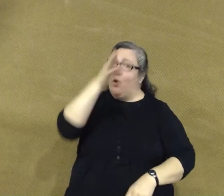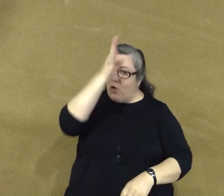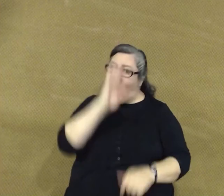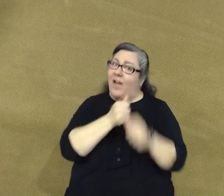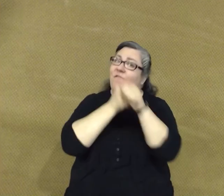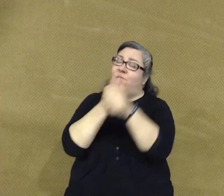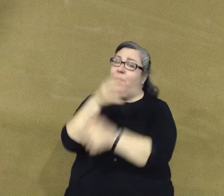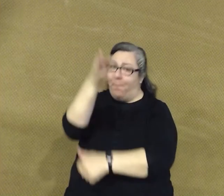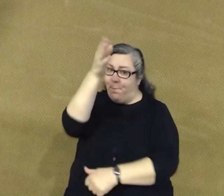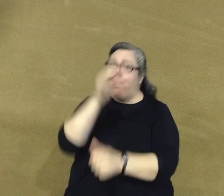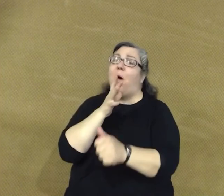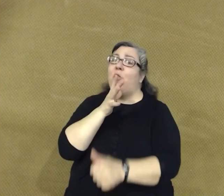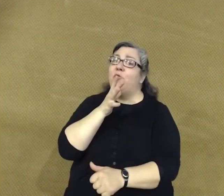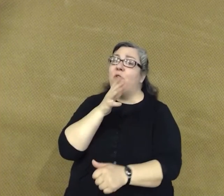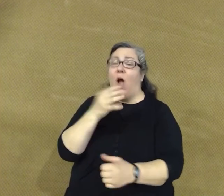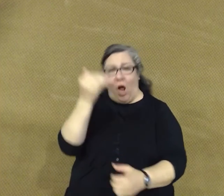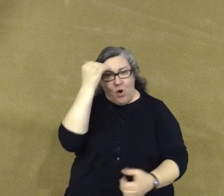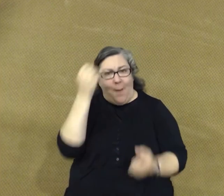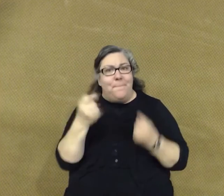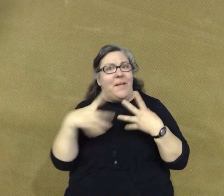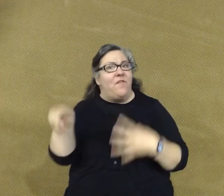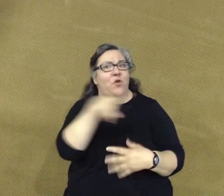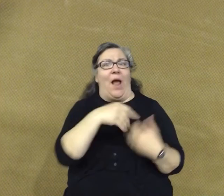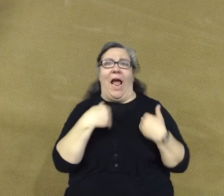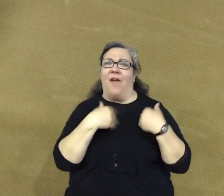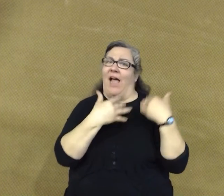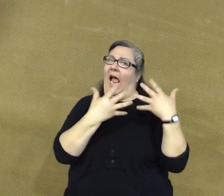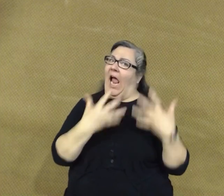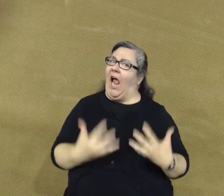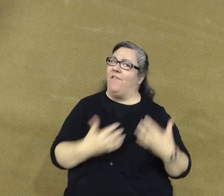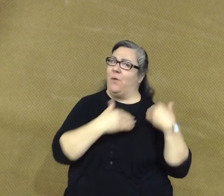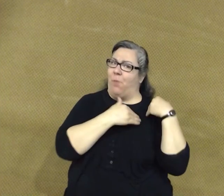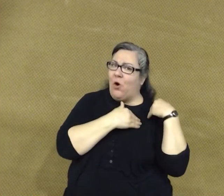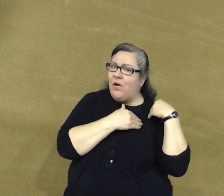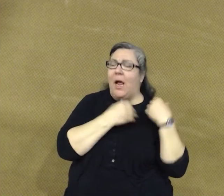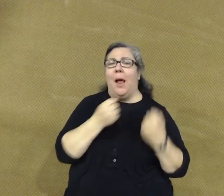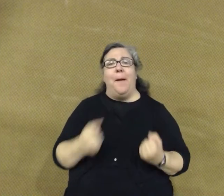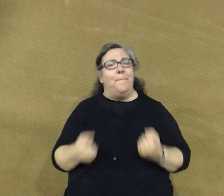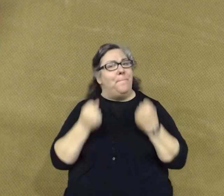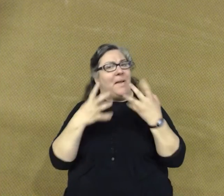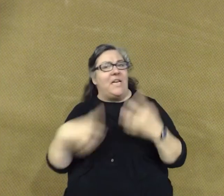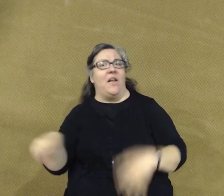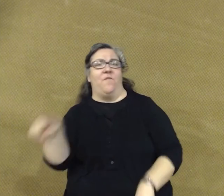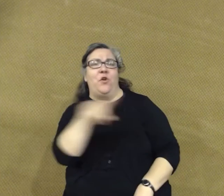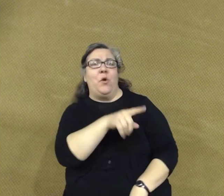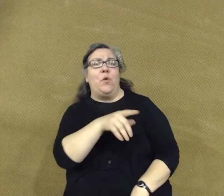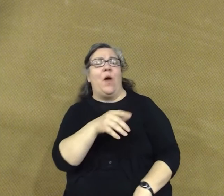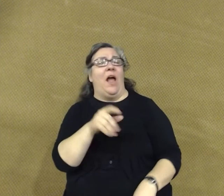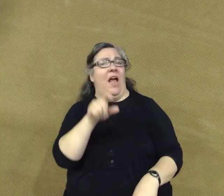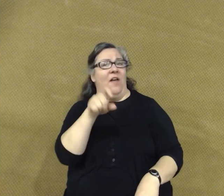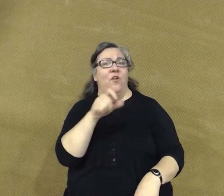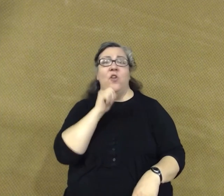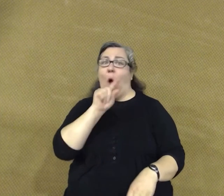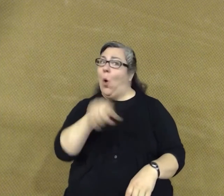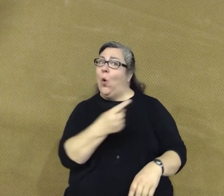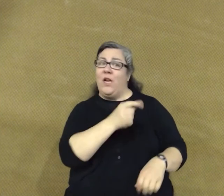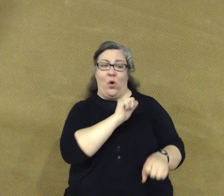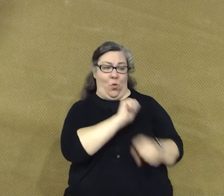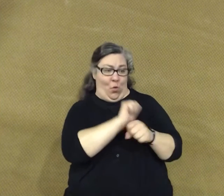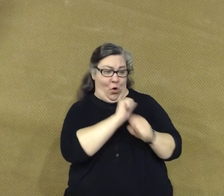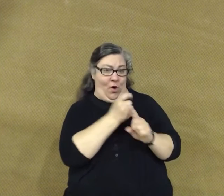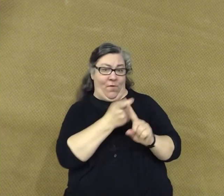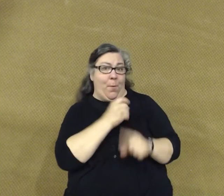mothers. I know many of you are carrying a heavy weight. Many of you have had to not only work from